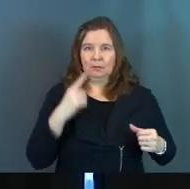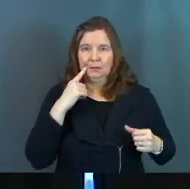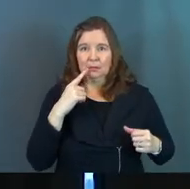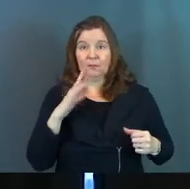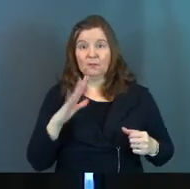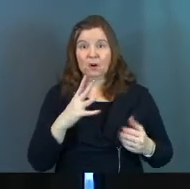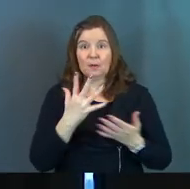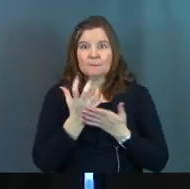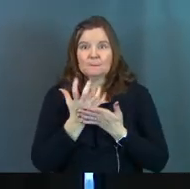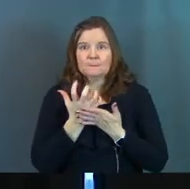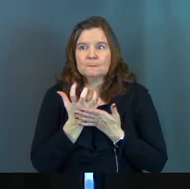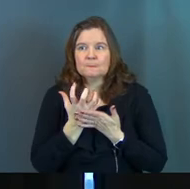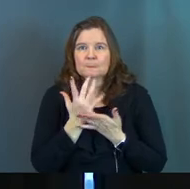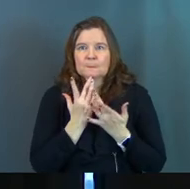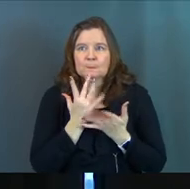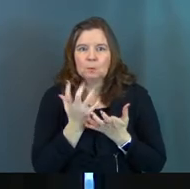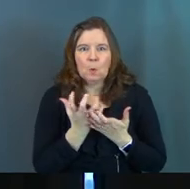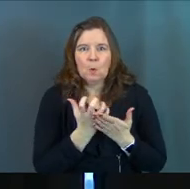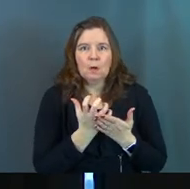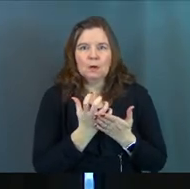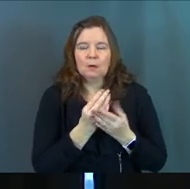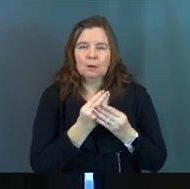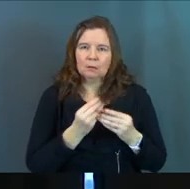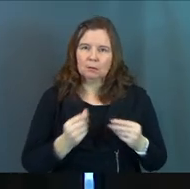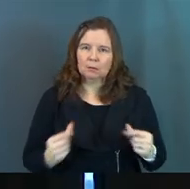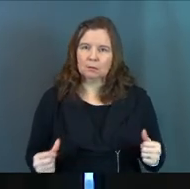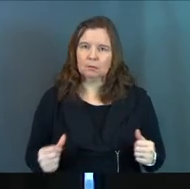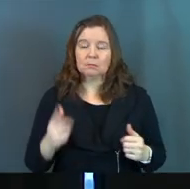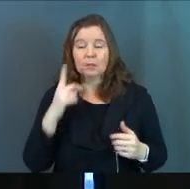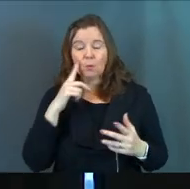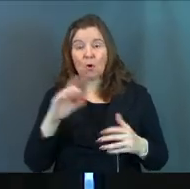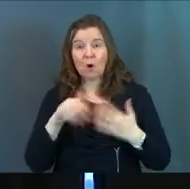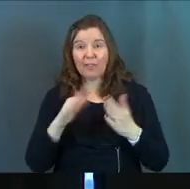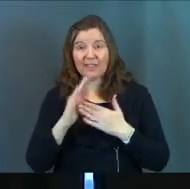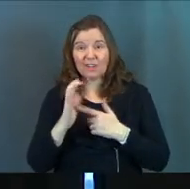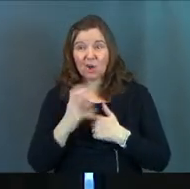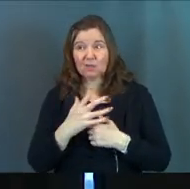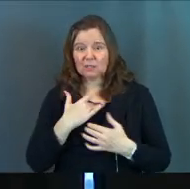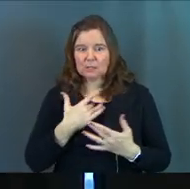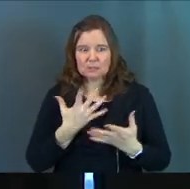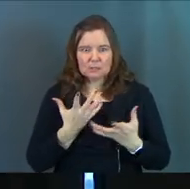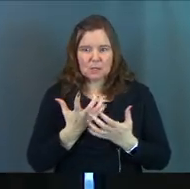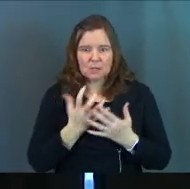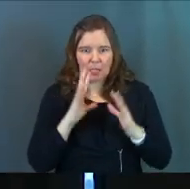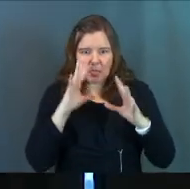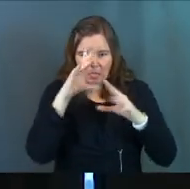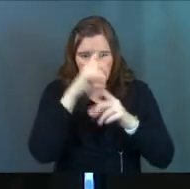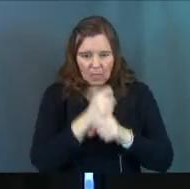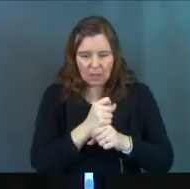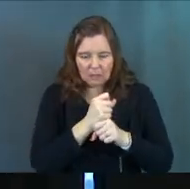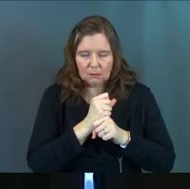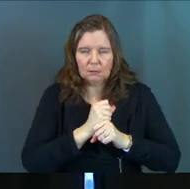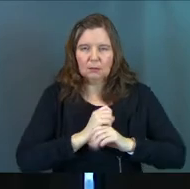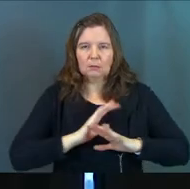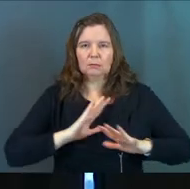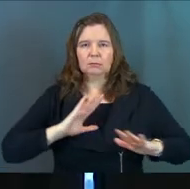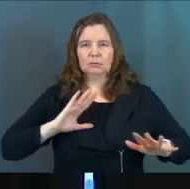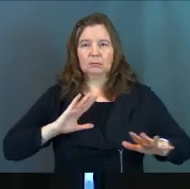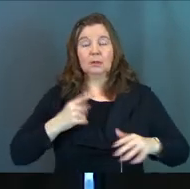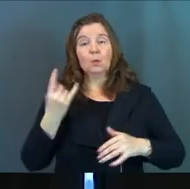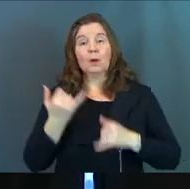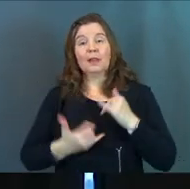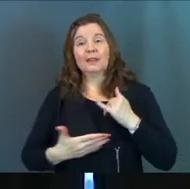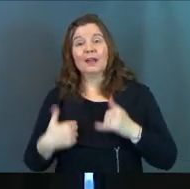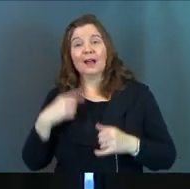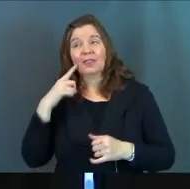from greed. I think he wants to free you from all the things in our culture that bind us up. I think he wants to set you free. But there's one